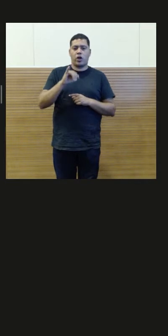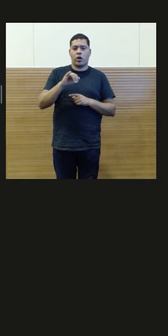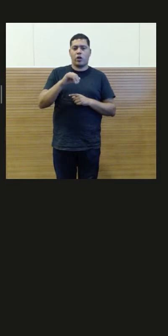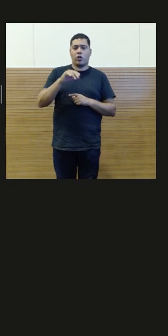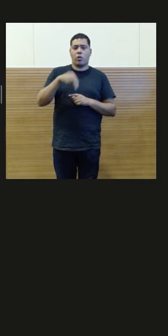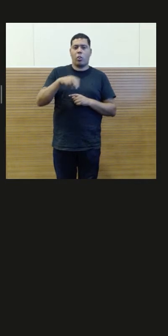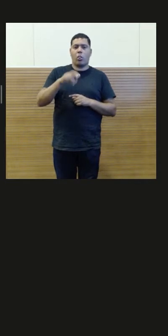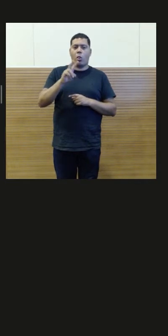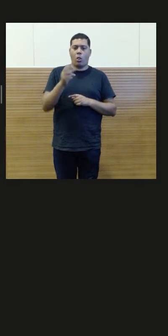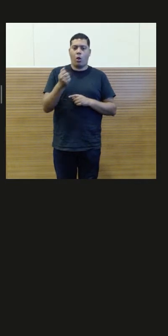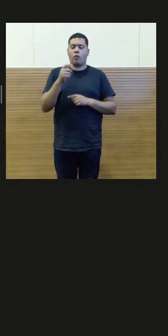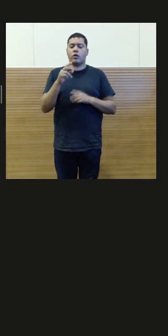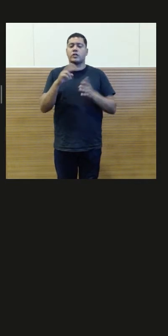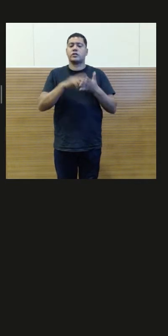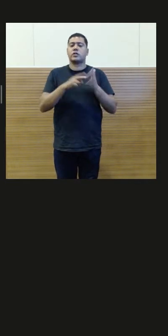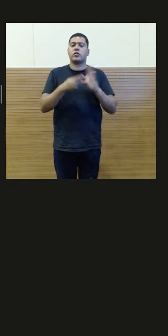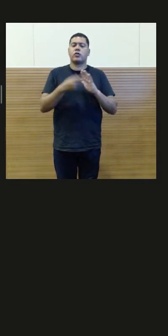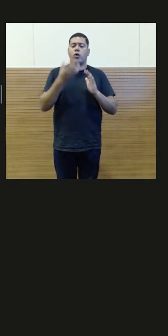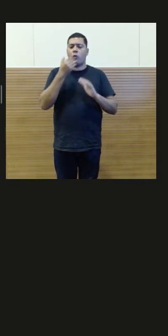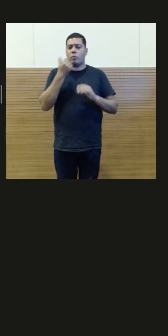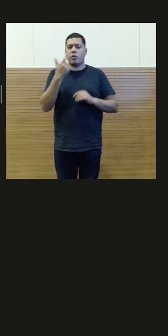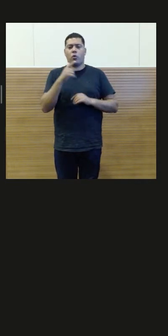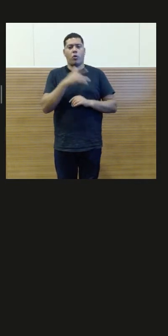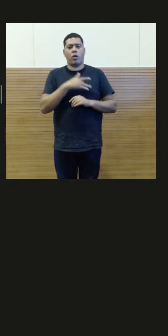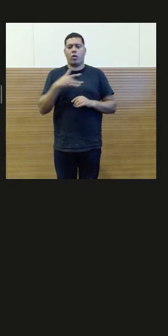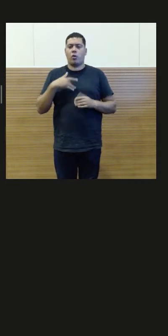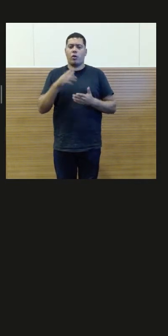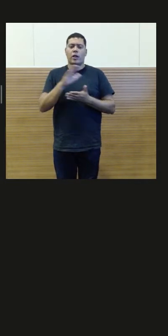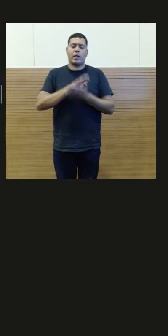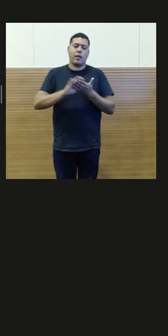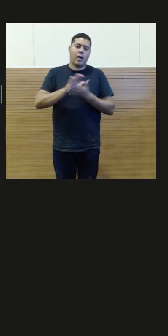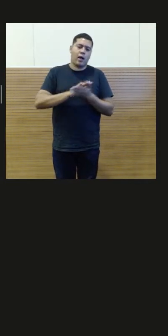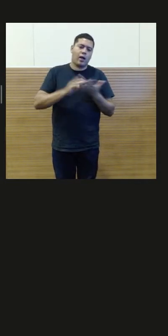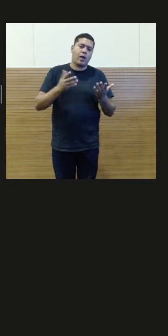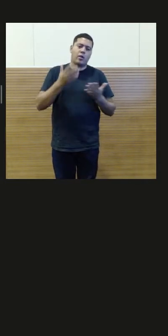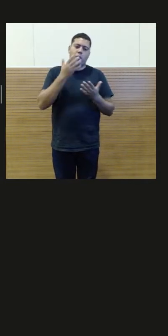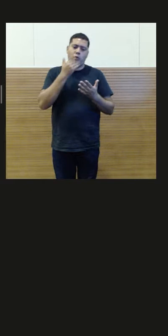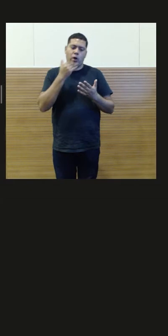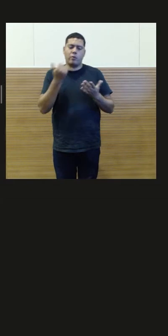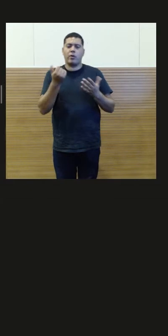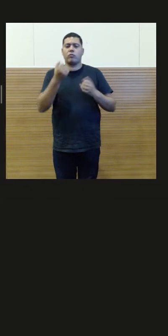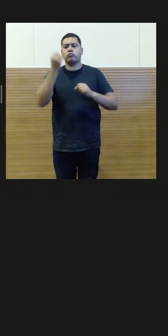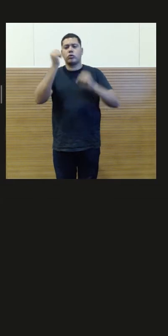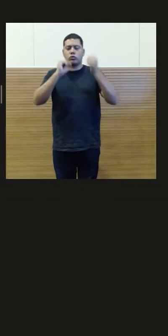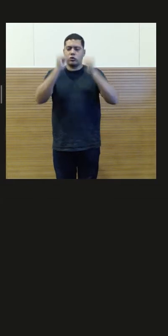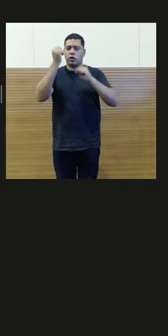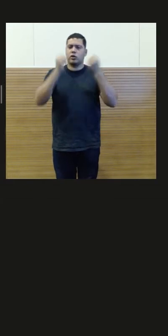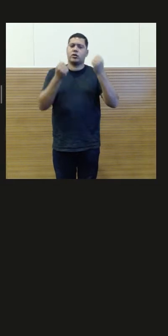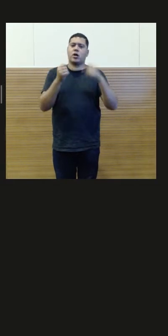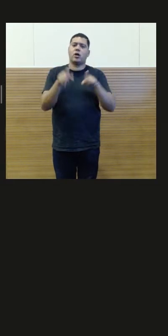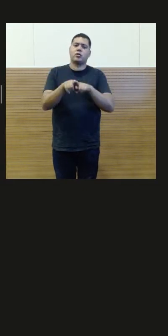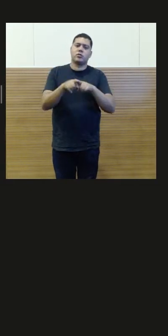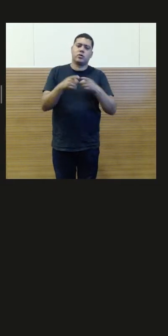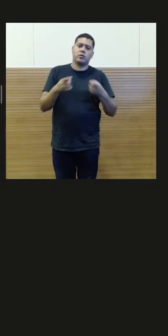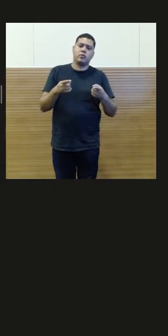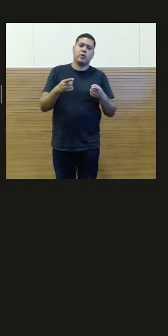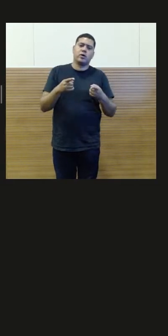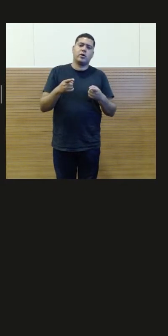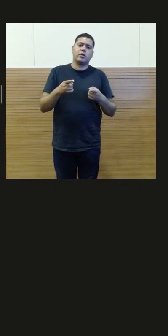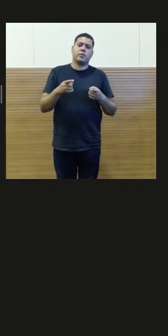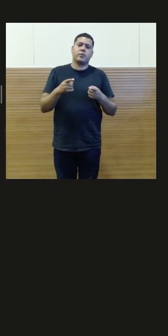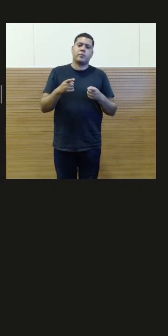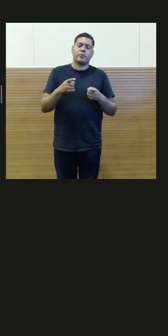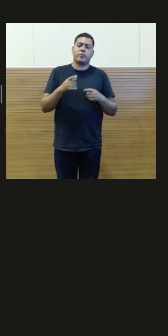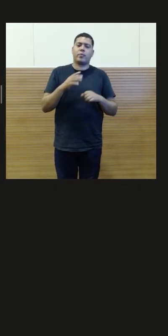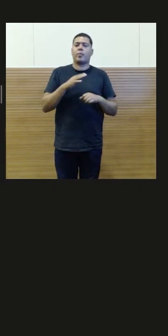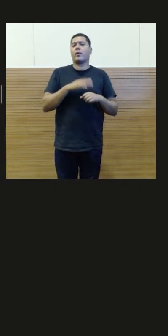from ultra-processed foods, using processed industrial ingredients, further processed together with ranges of additives with